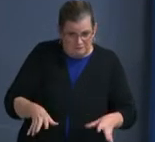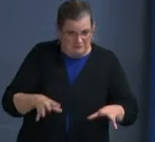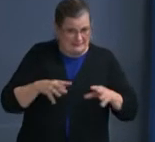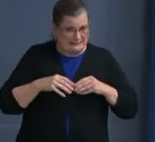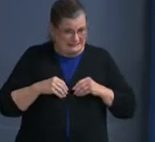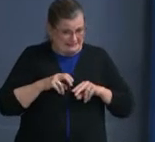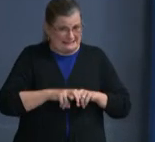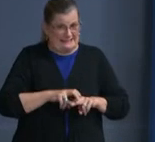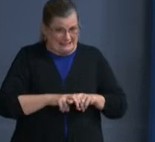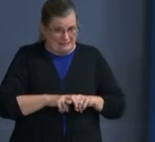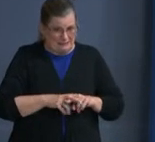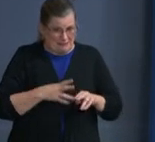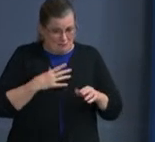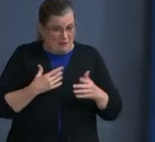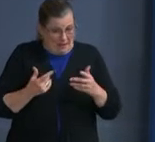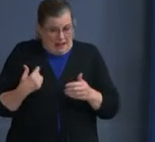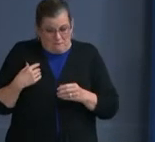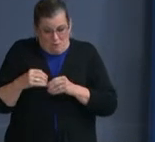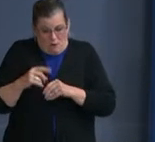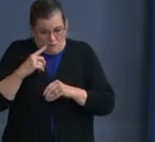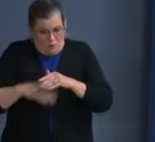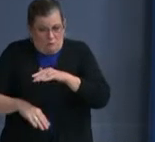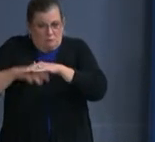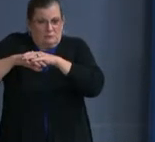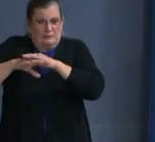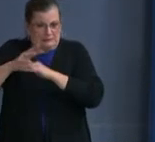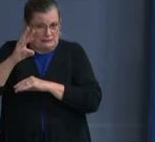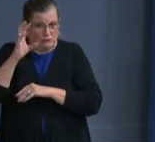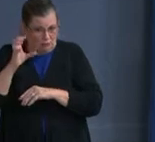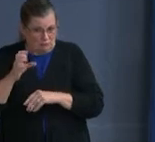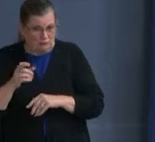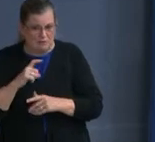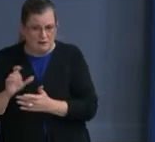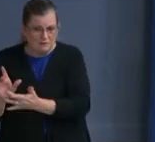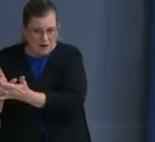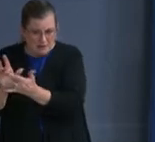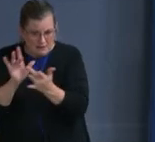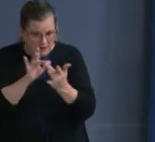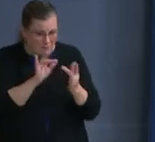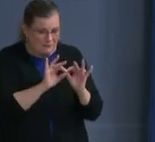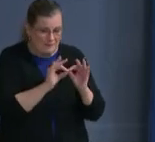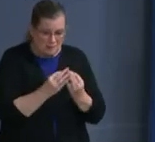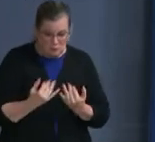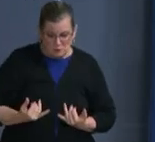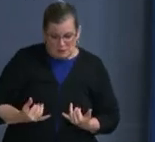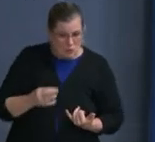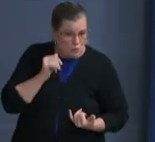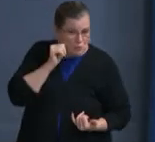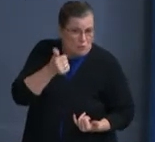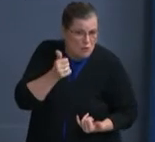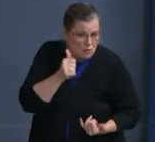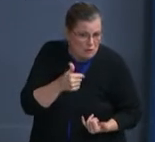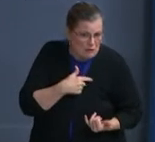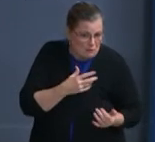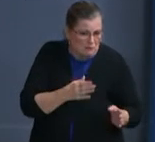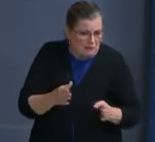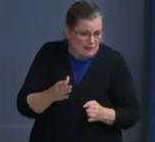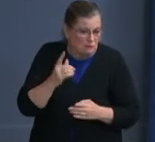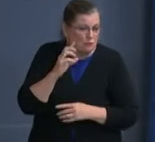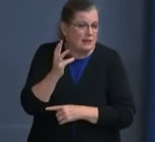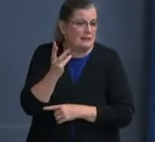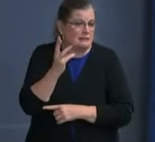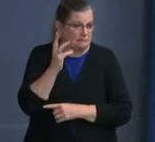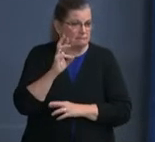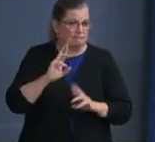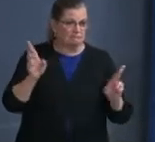we'll continue to reach out to families today and tomorrow as well as we prepare for Wednesday. So